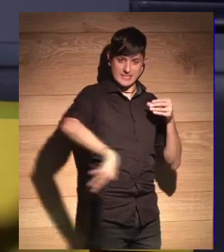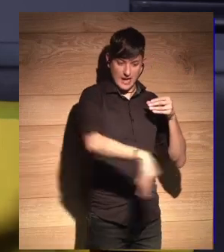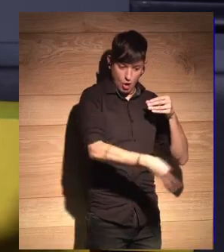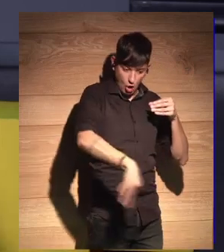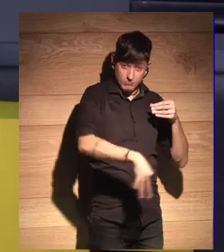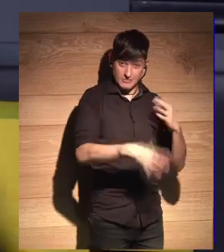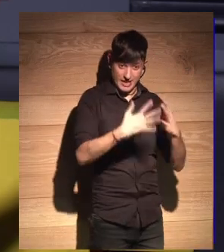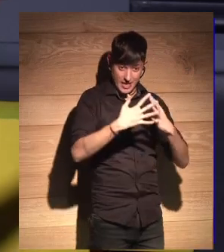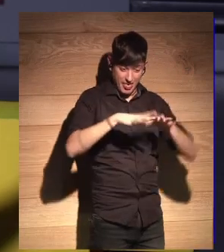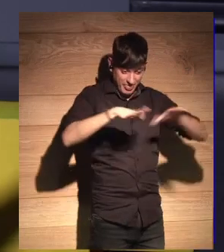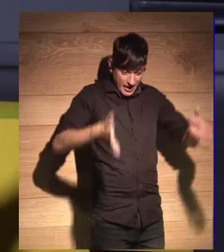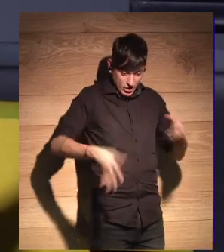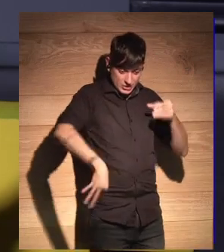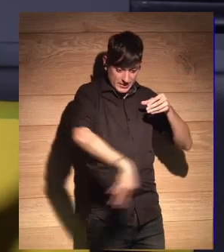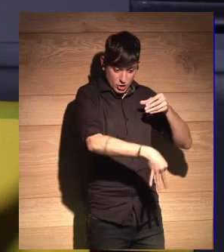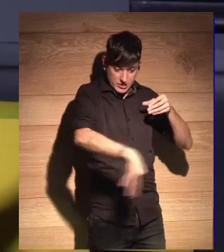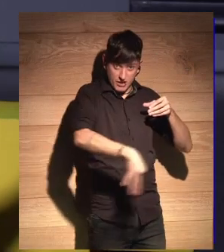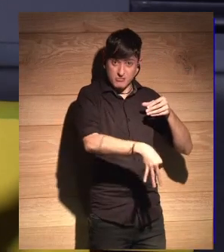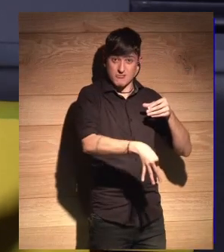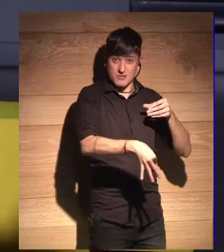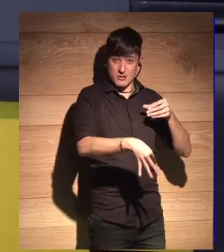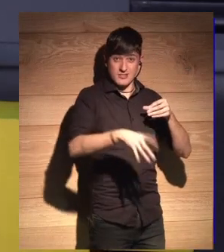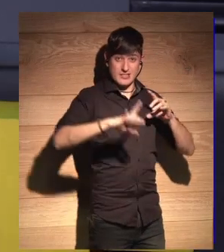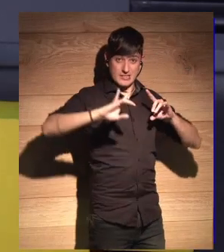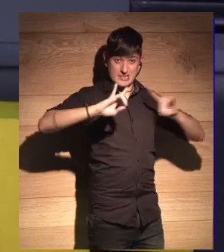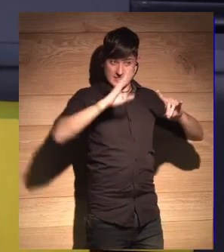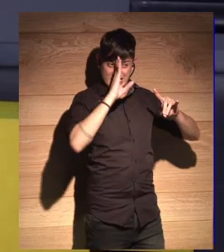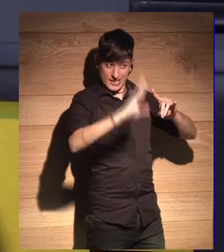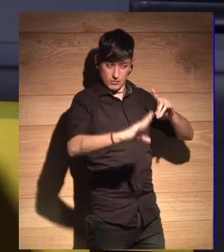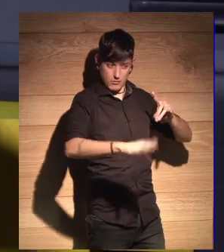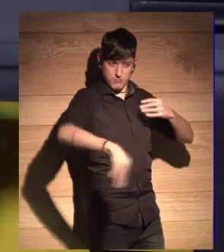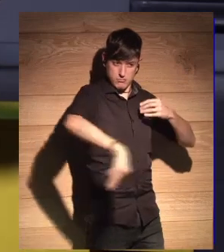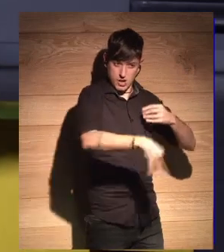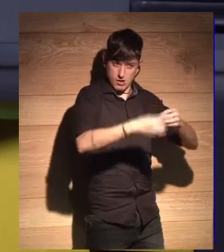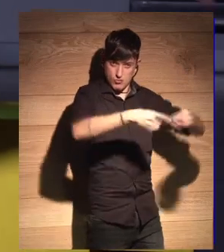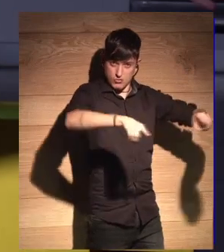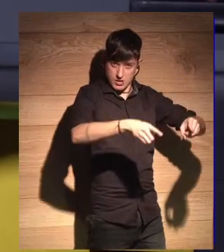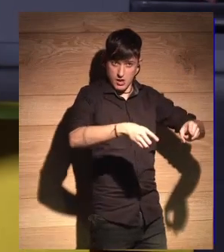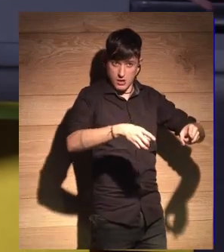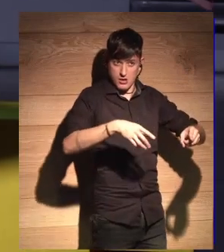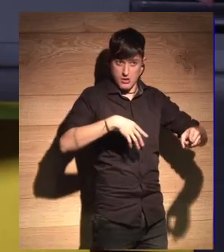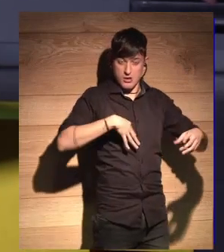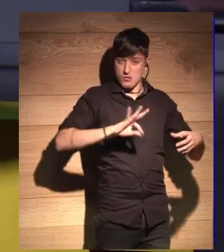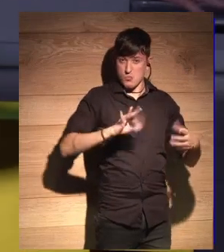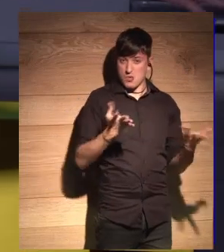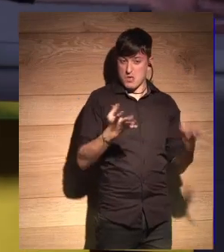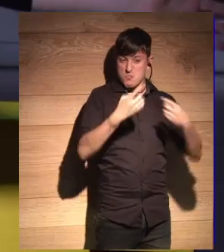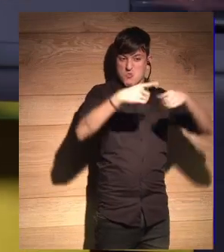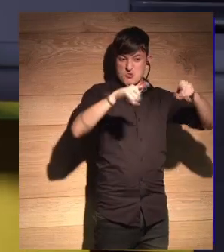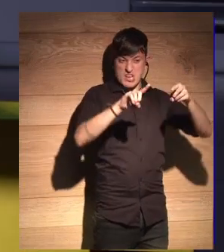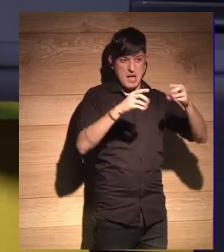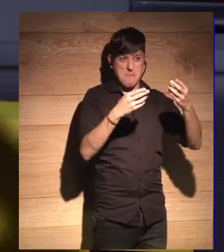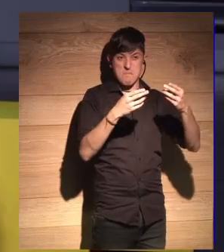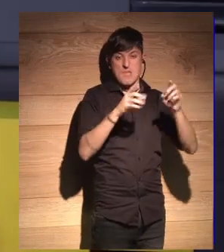And the backtrack you could have as many instruments as you wanted. And, you know, I hope one day to do it with the whole real orchestra. But when you